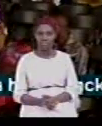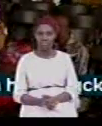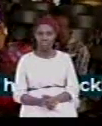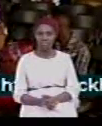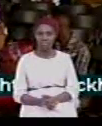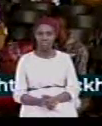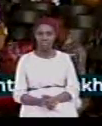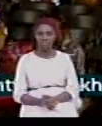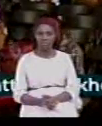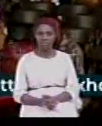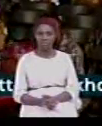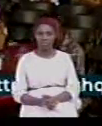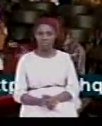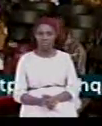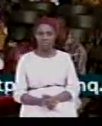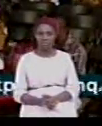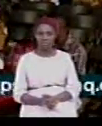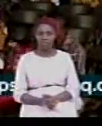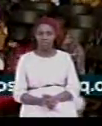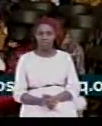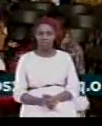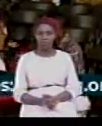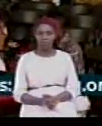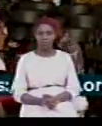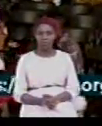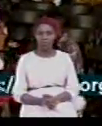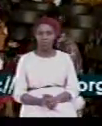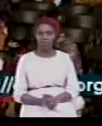Yes, bring them forward.